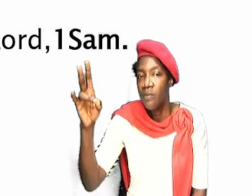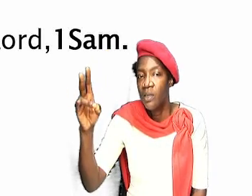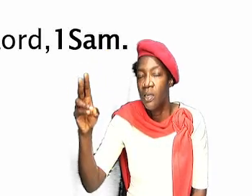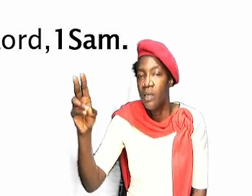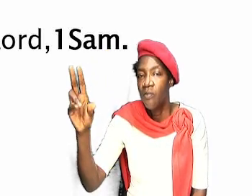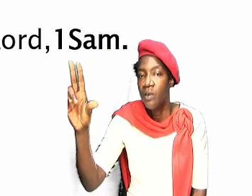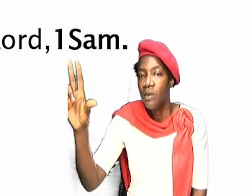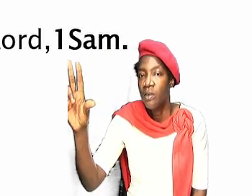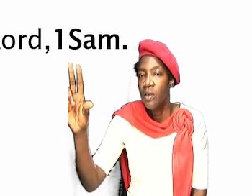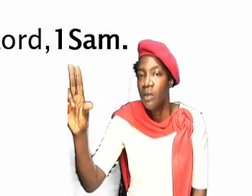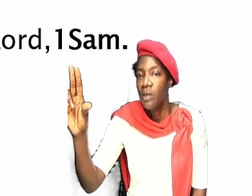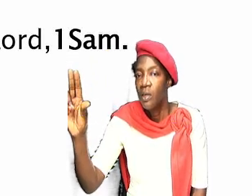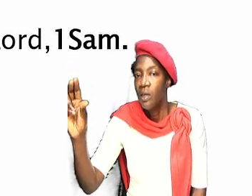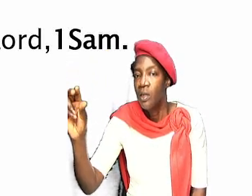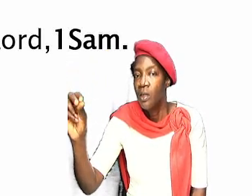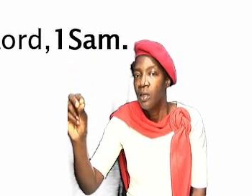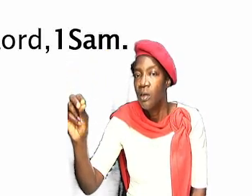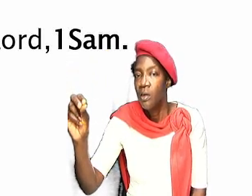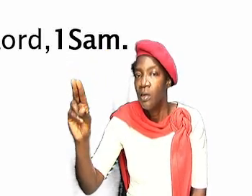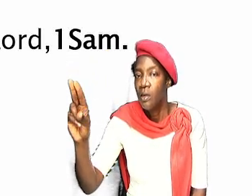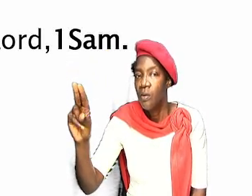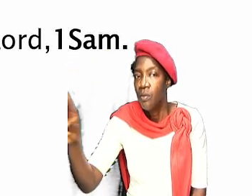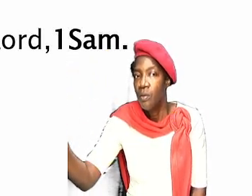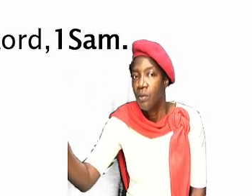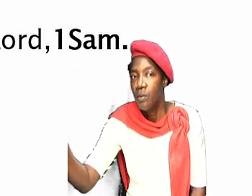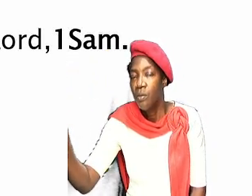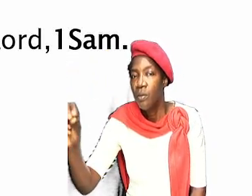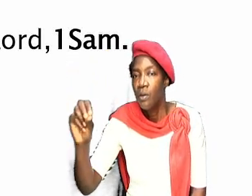32 to 37. Let us find that.